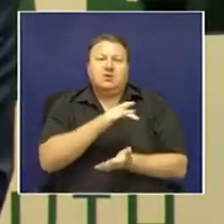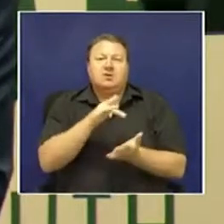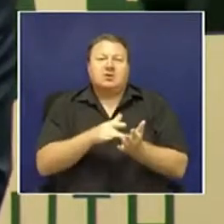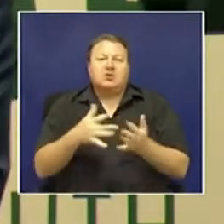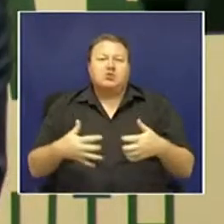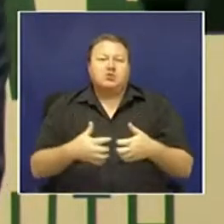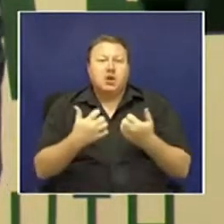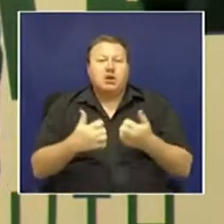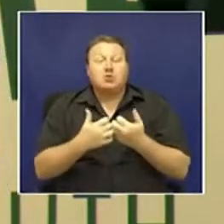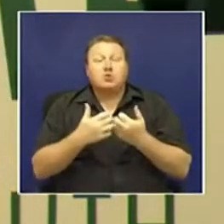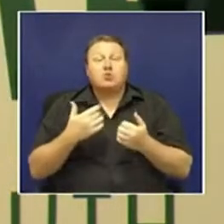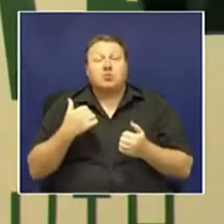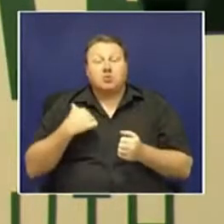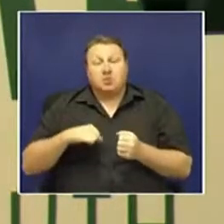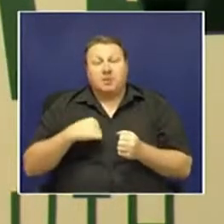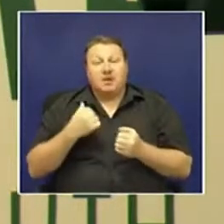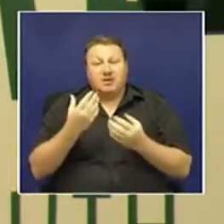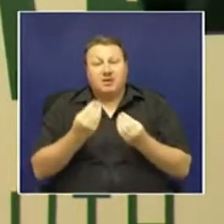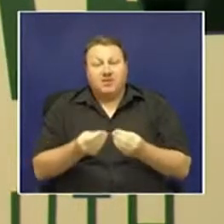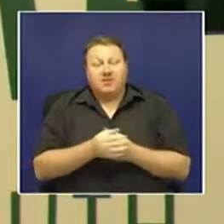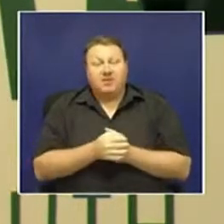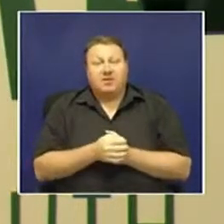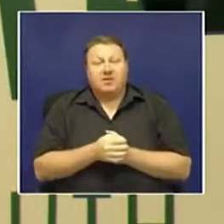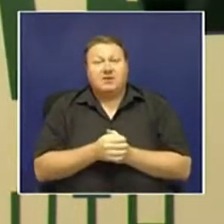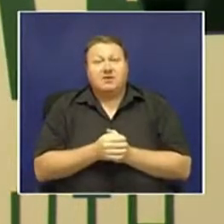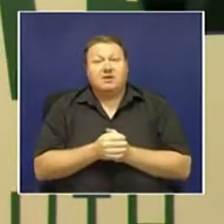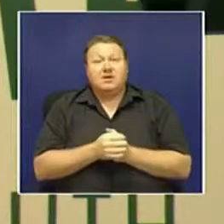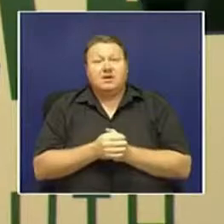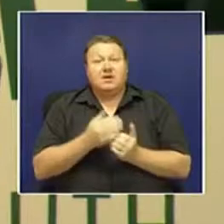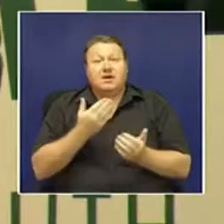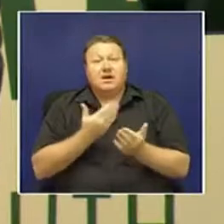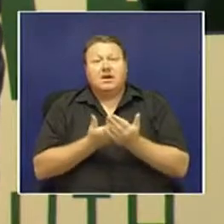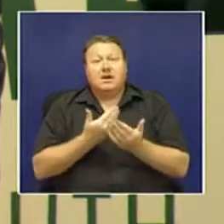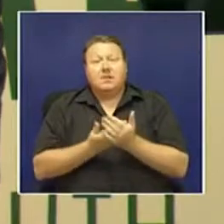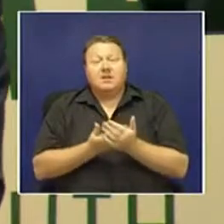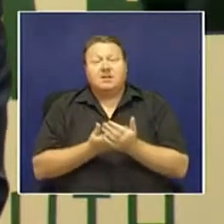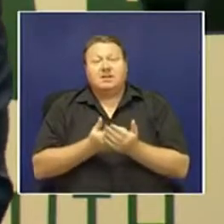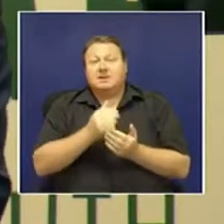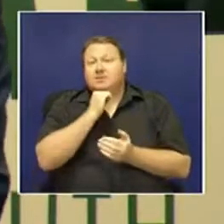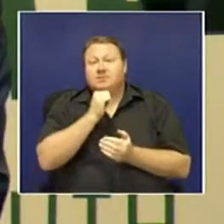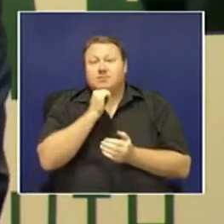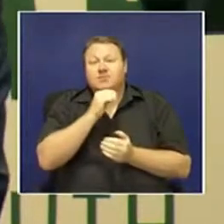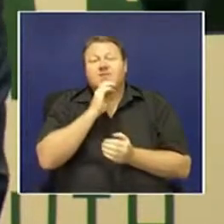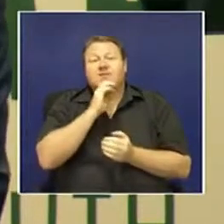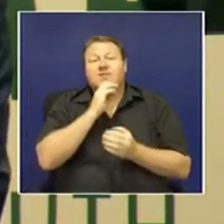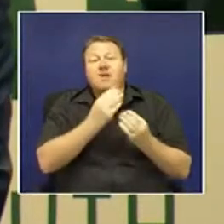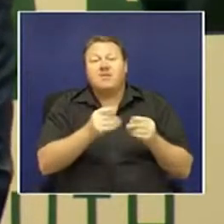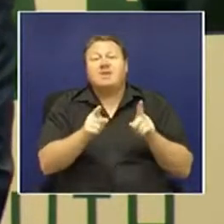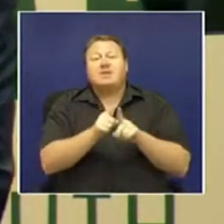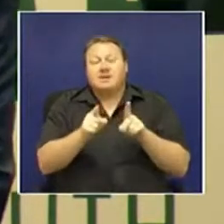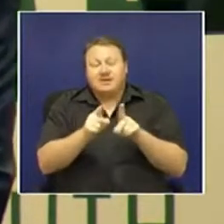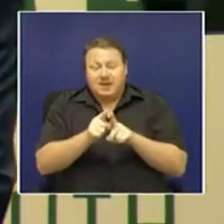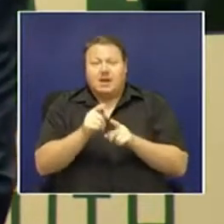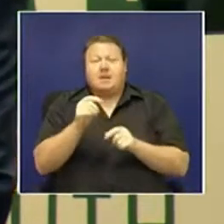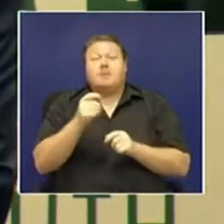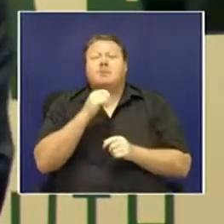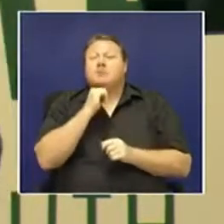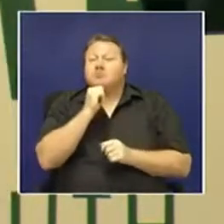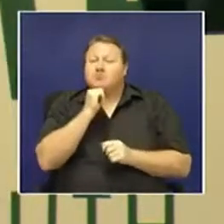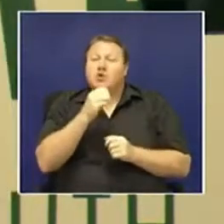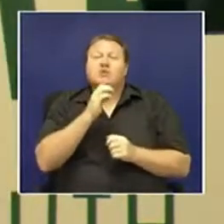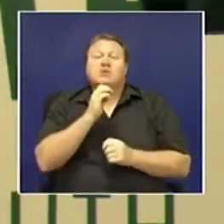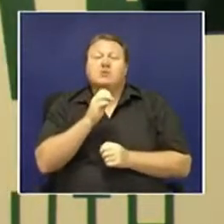only differ in capacity, but also in their revenue-raising potential. This demands a